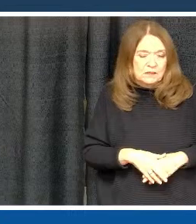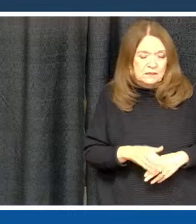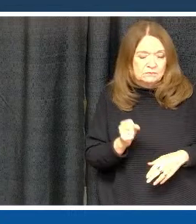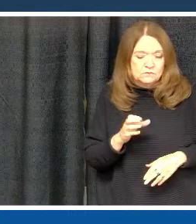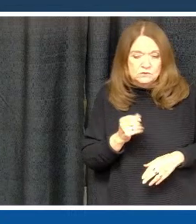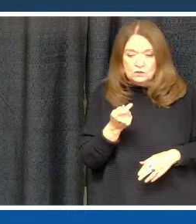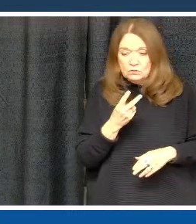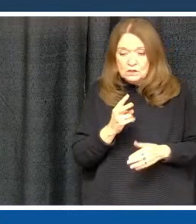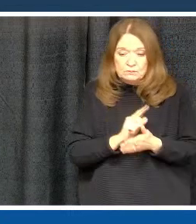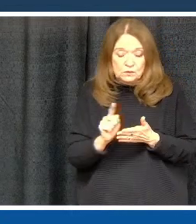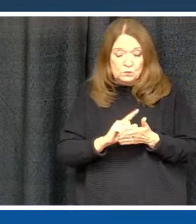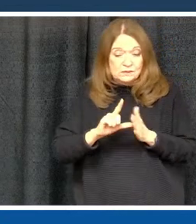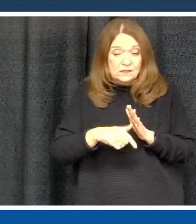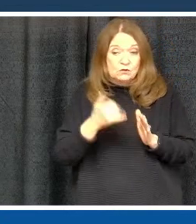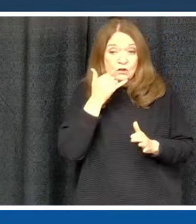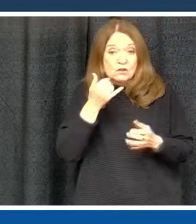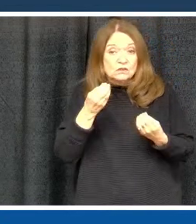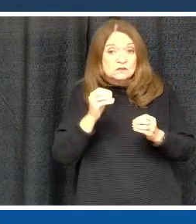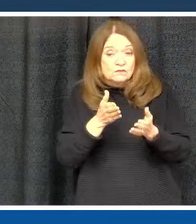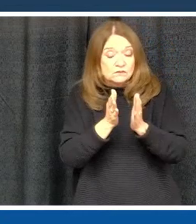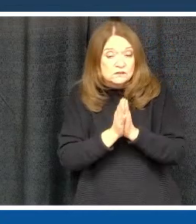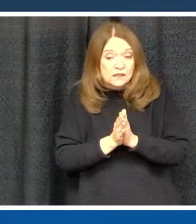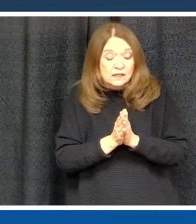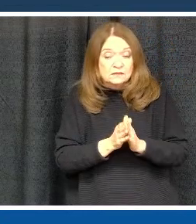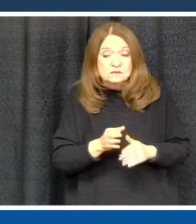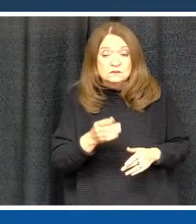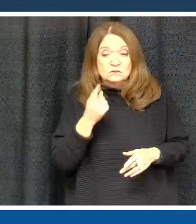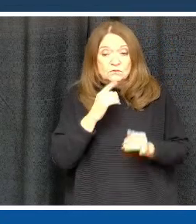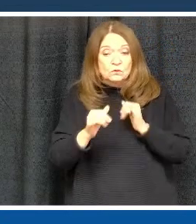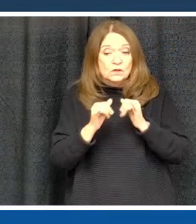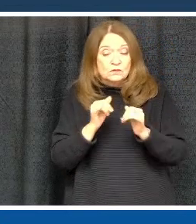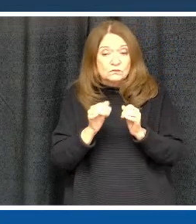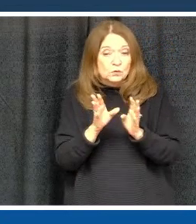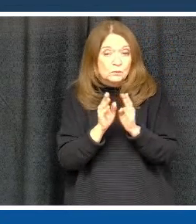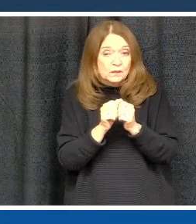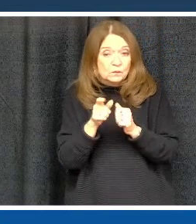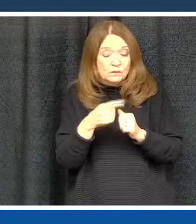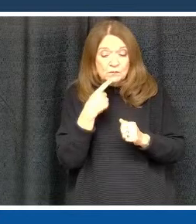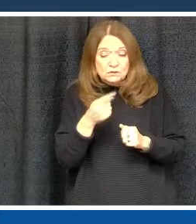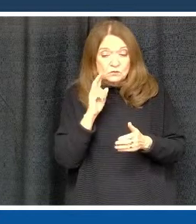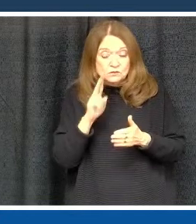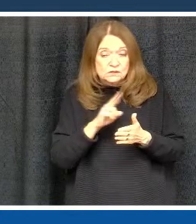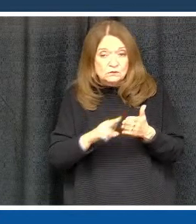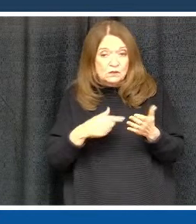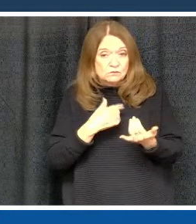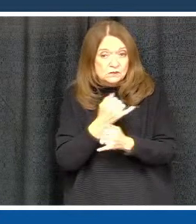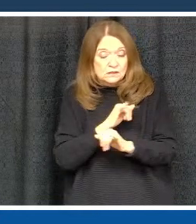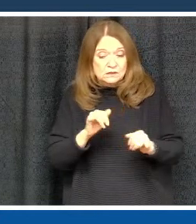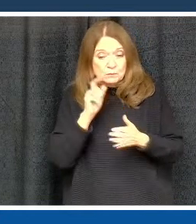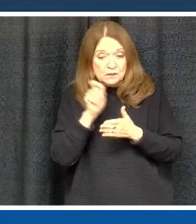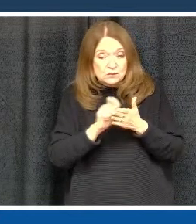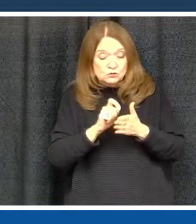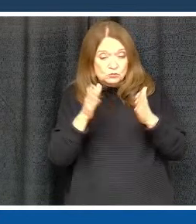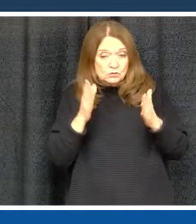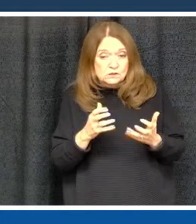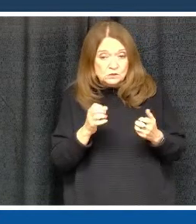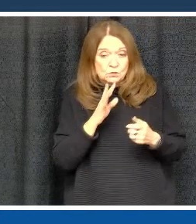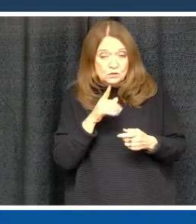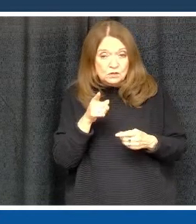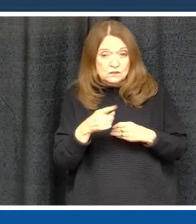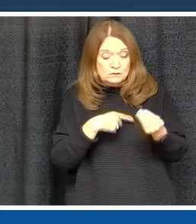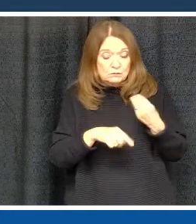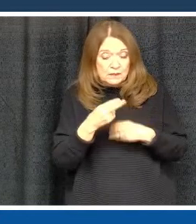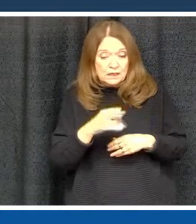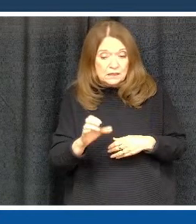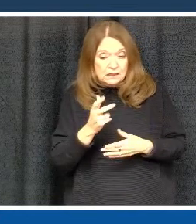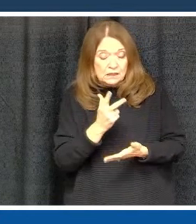couple of weeks later, I called his office and asked for an interview with him. I told his secretary I was an independent journalist and I wanted to talk to him about